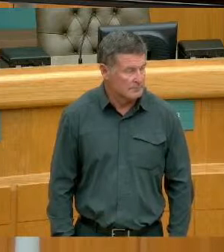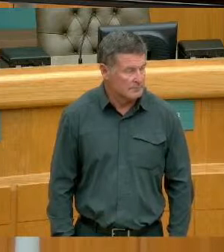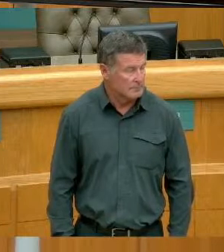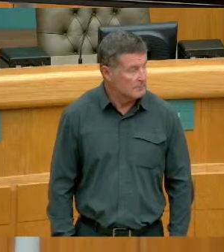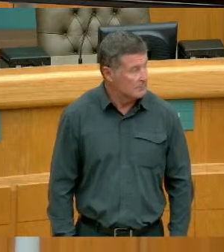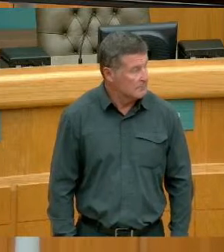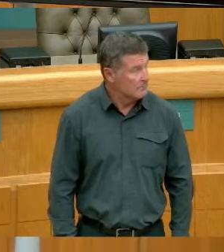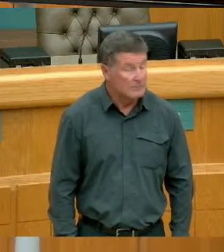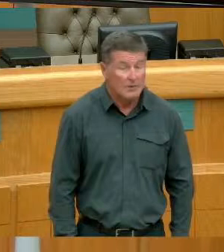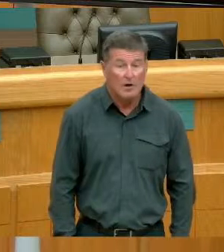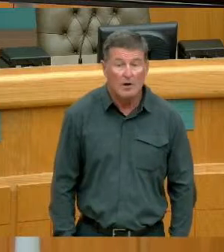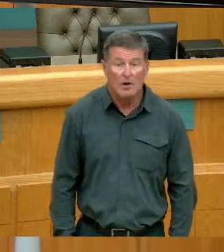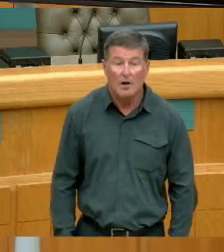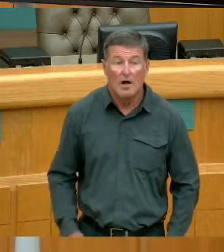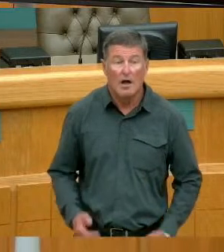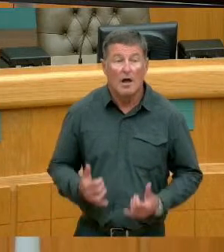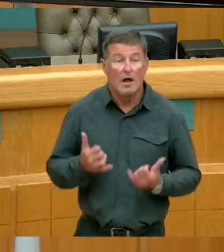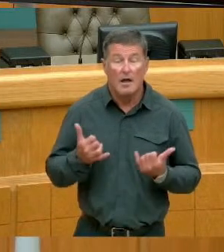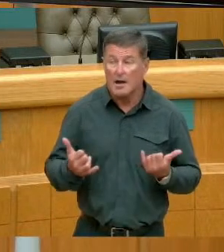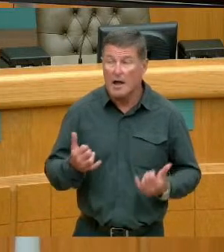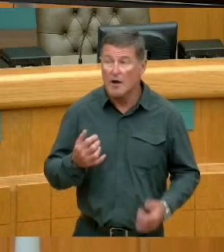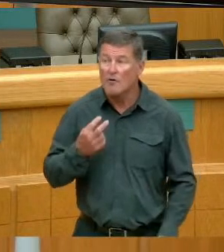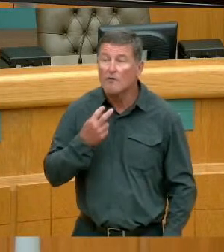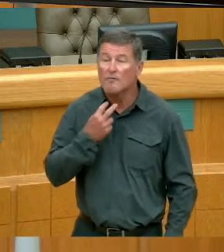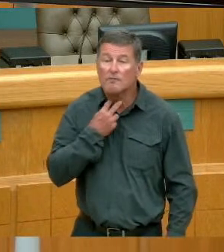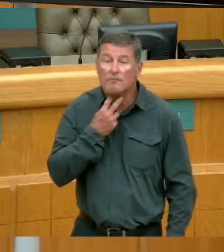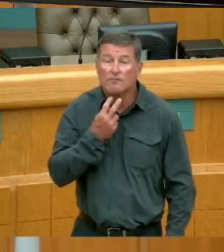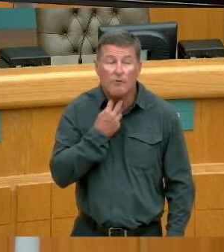Good afternoon. Annette Rodriguez,